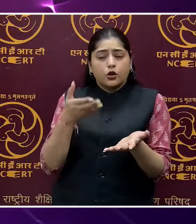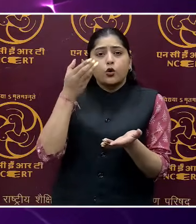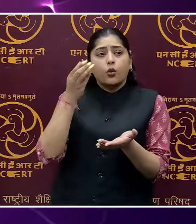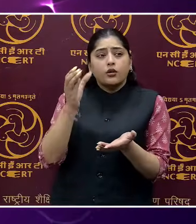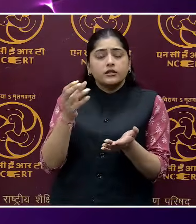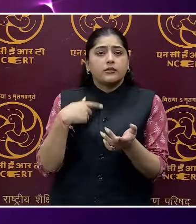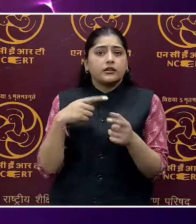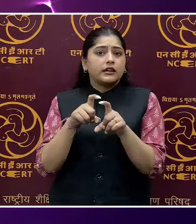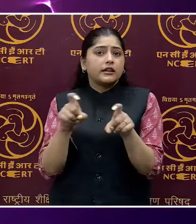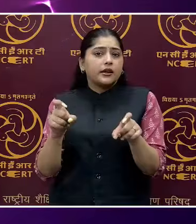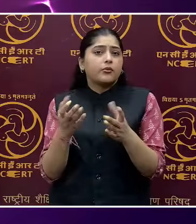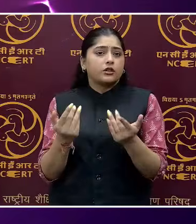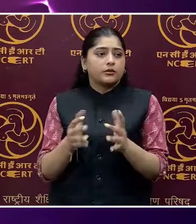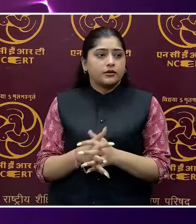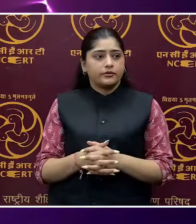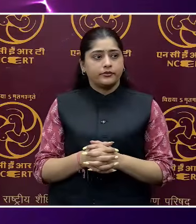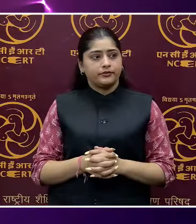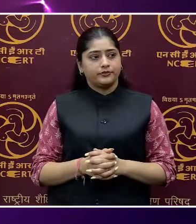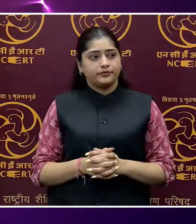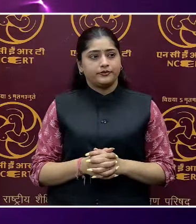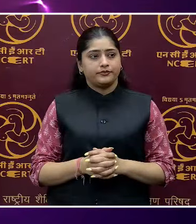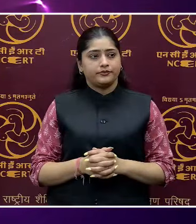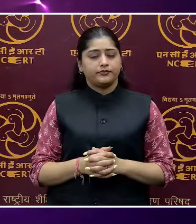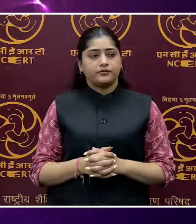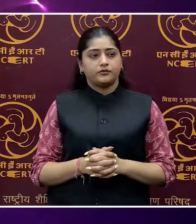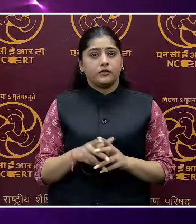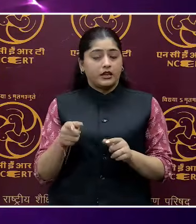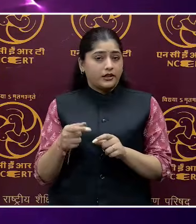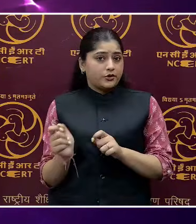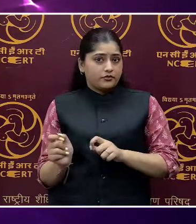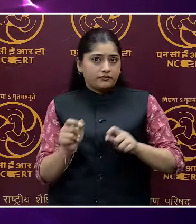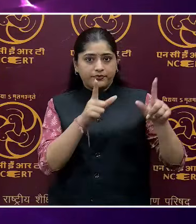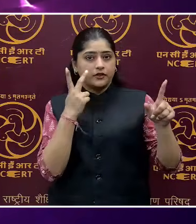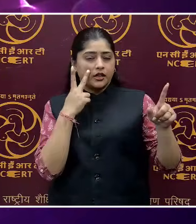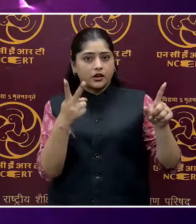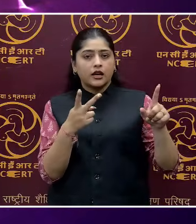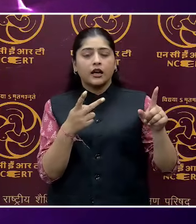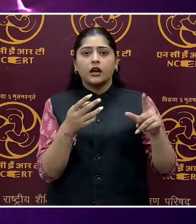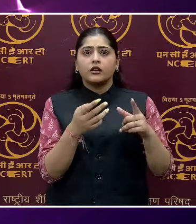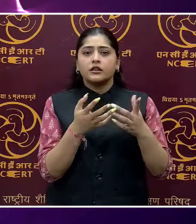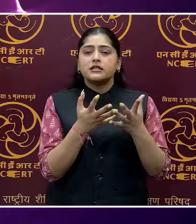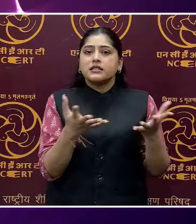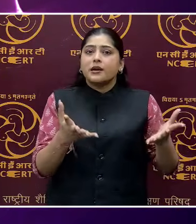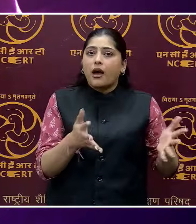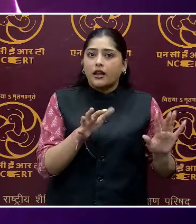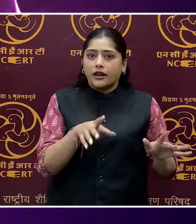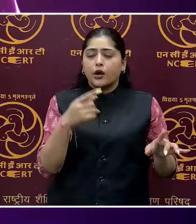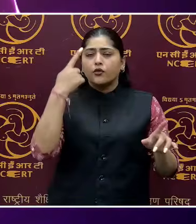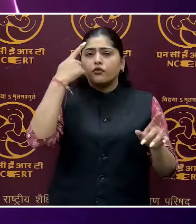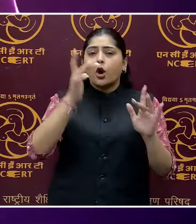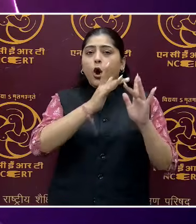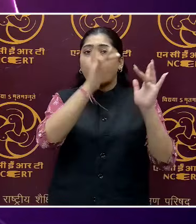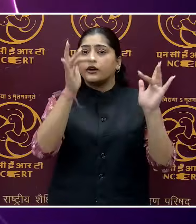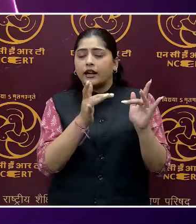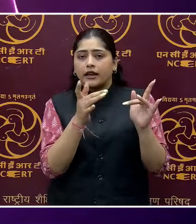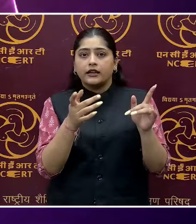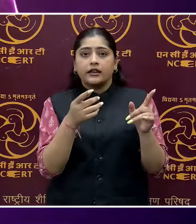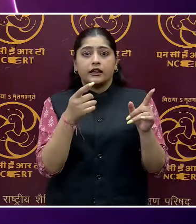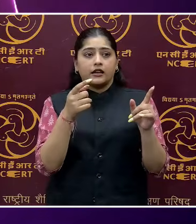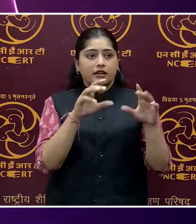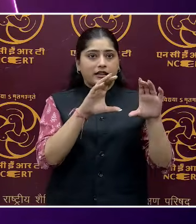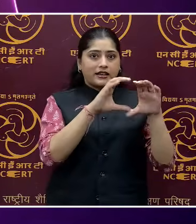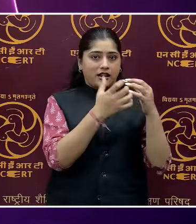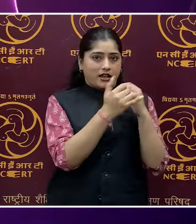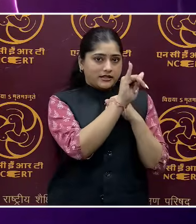manner. Now here we can see virtual labs e-content, and these are available from grade 6